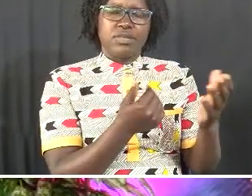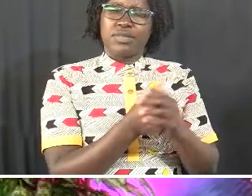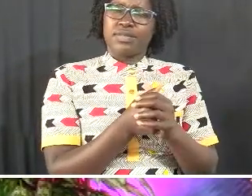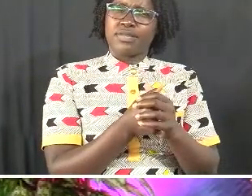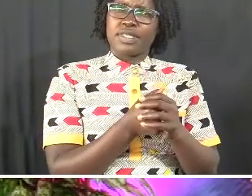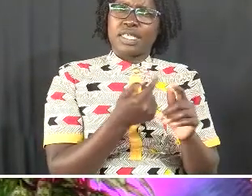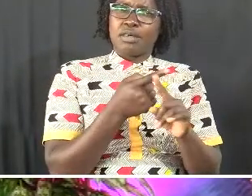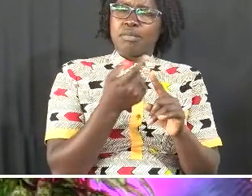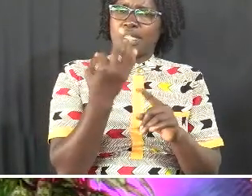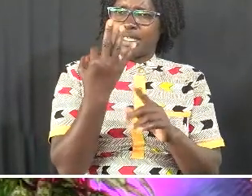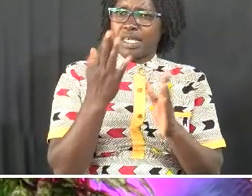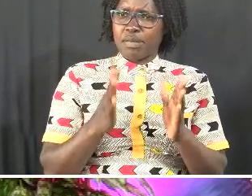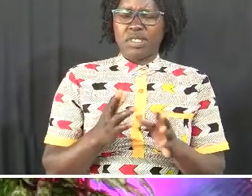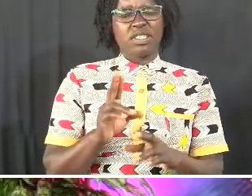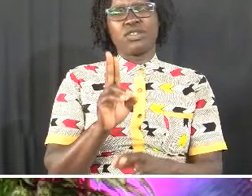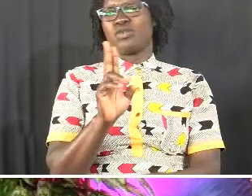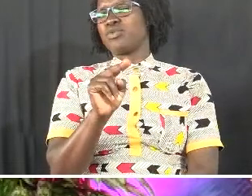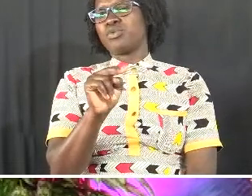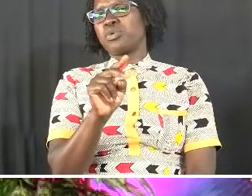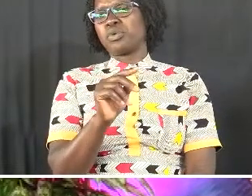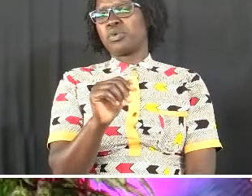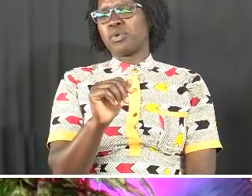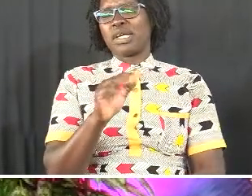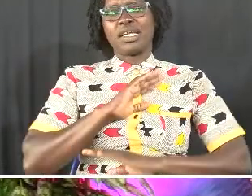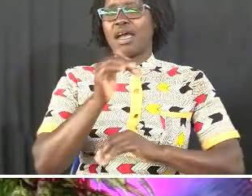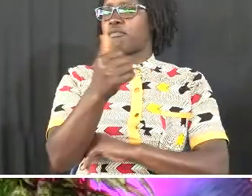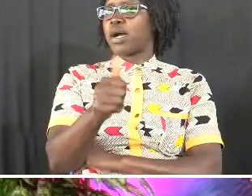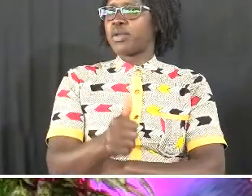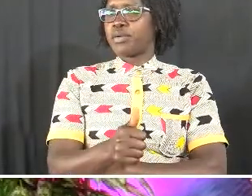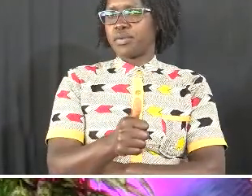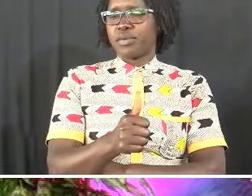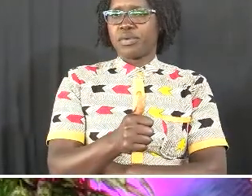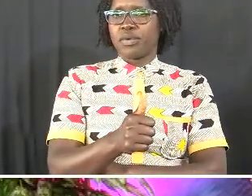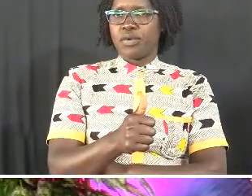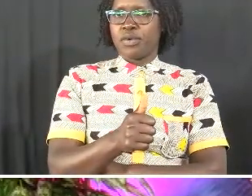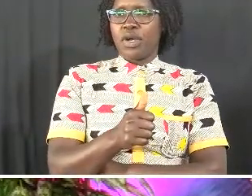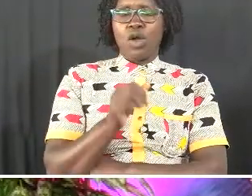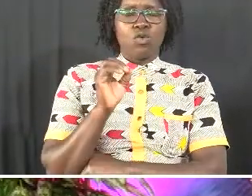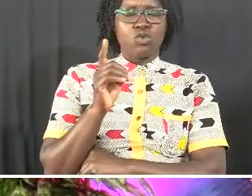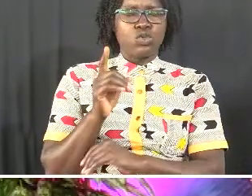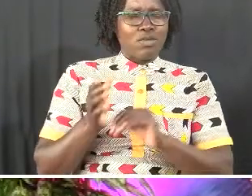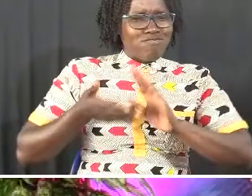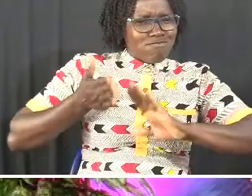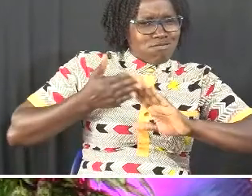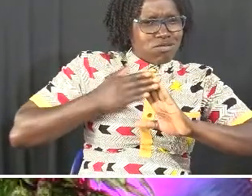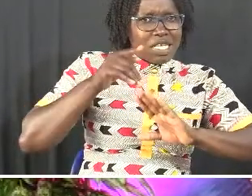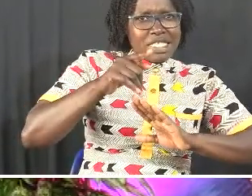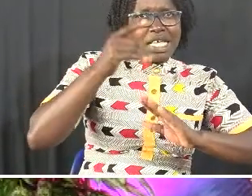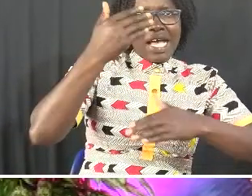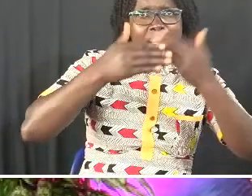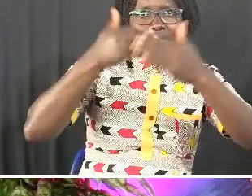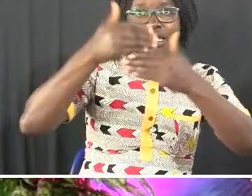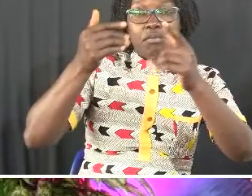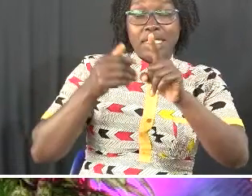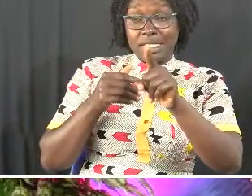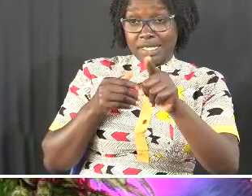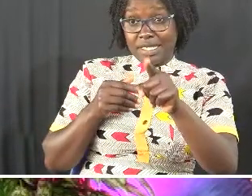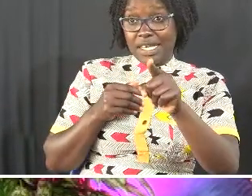But another third person said, "No, that is not enough. We should rush to that building, the burning